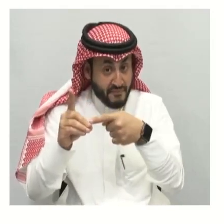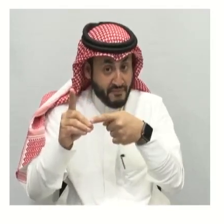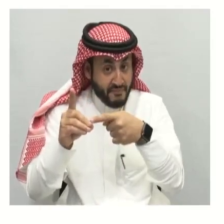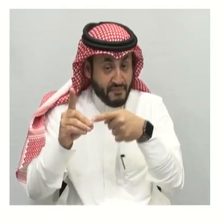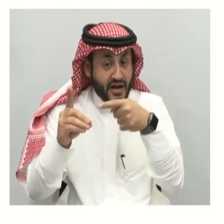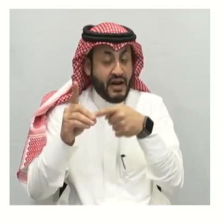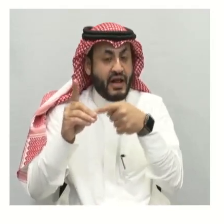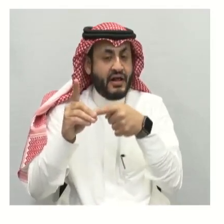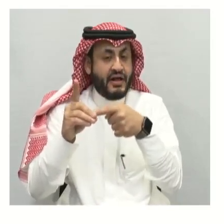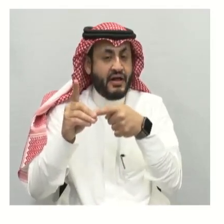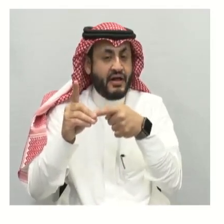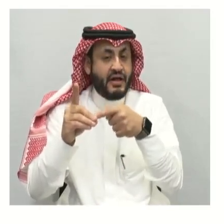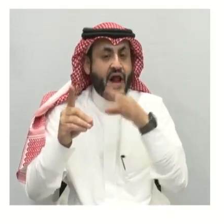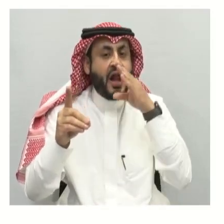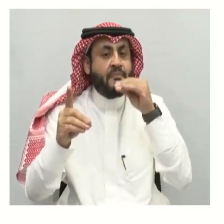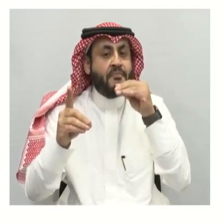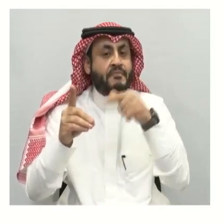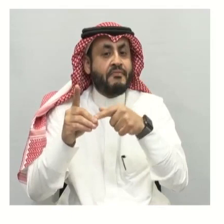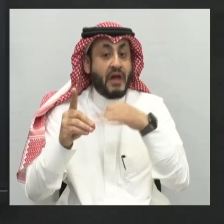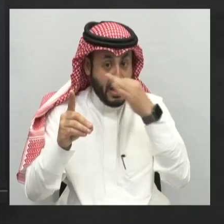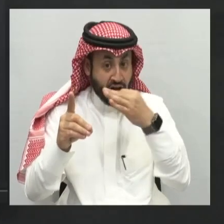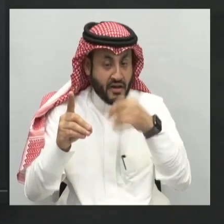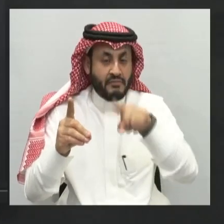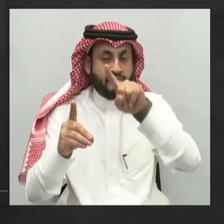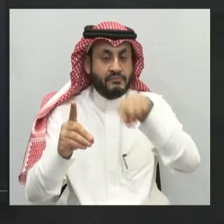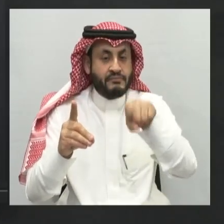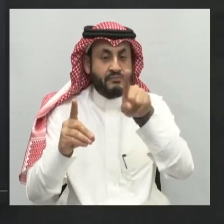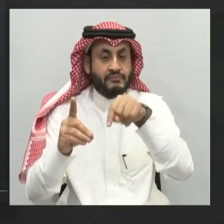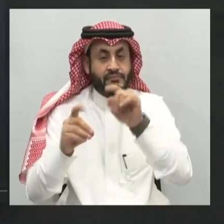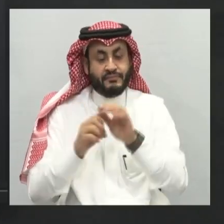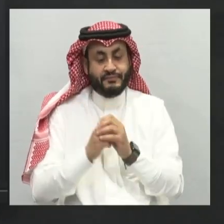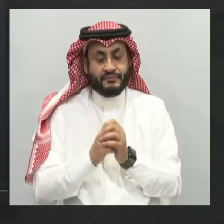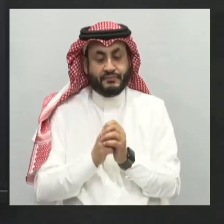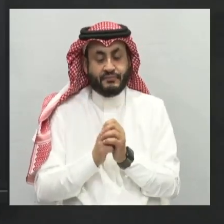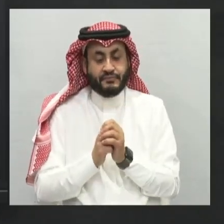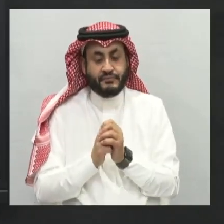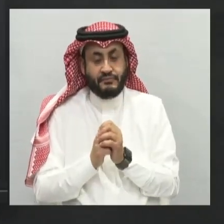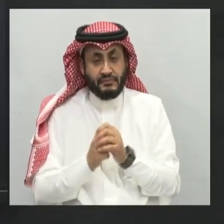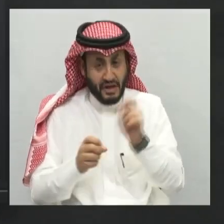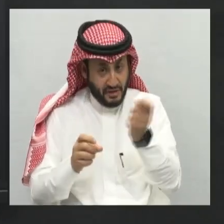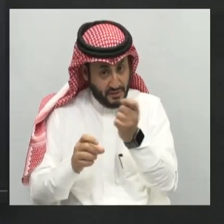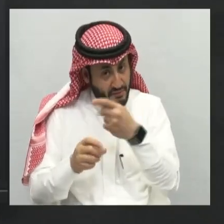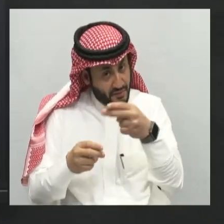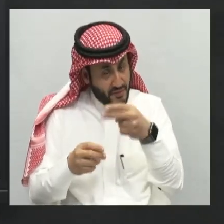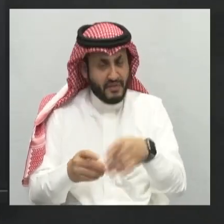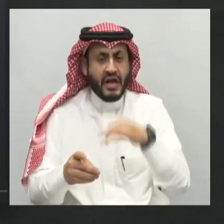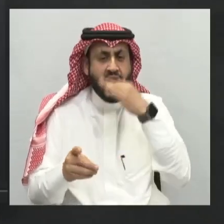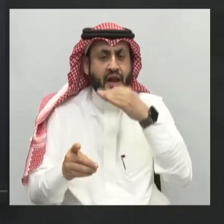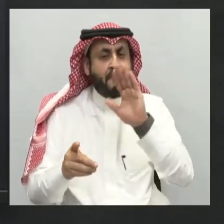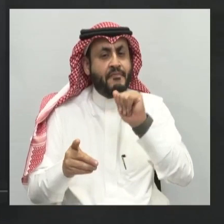That's the letter D. Do we say it when we say Wednesday? No. We write it, but we don't say